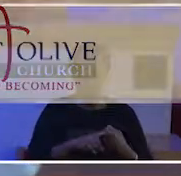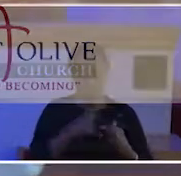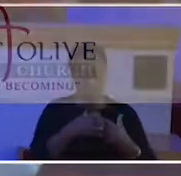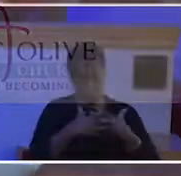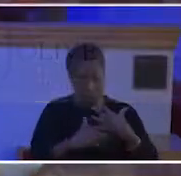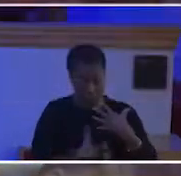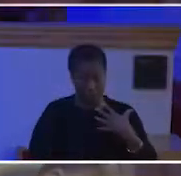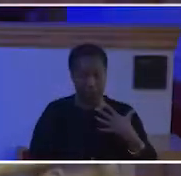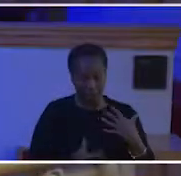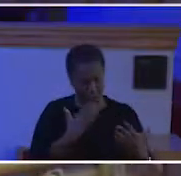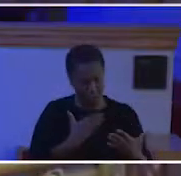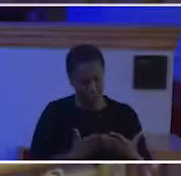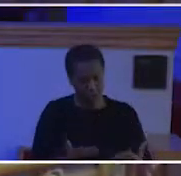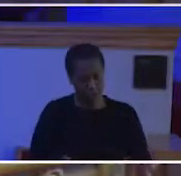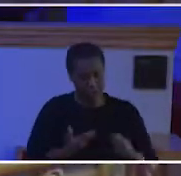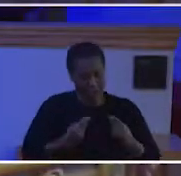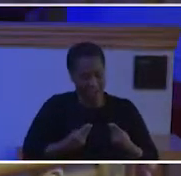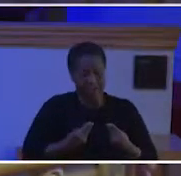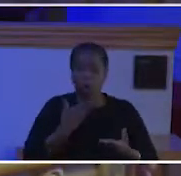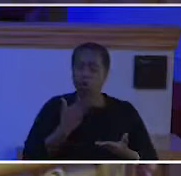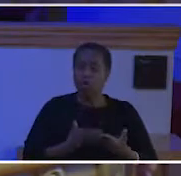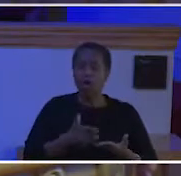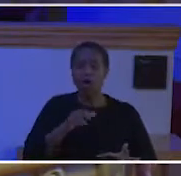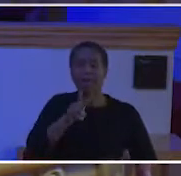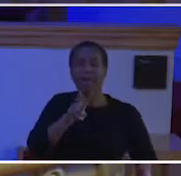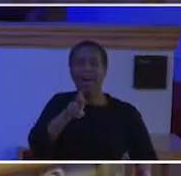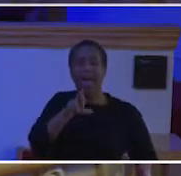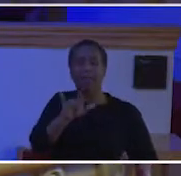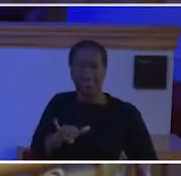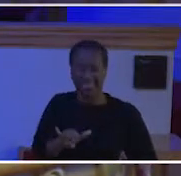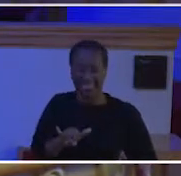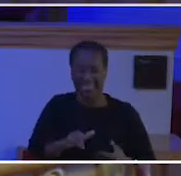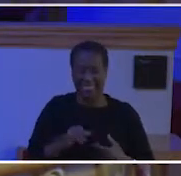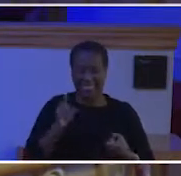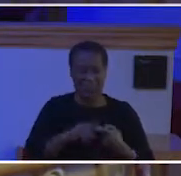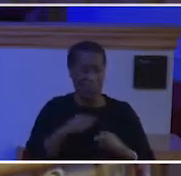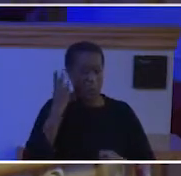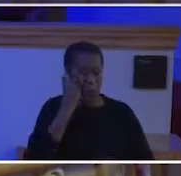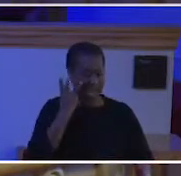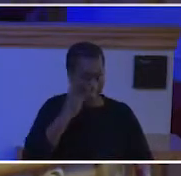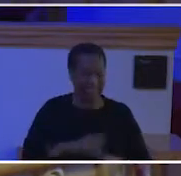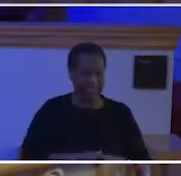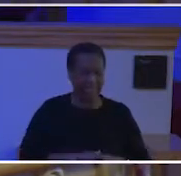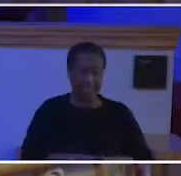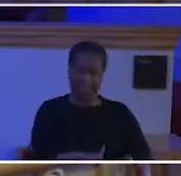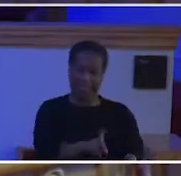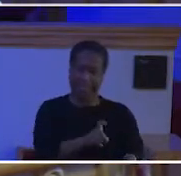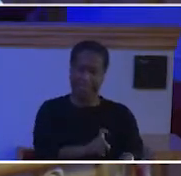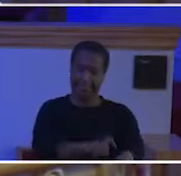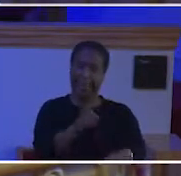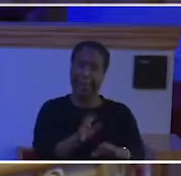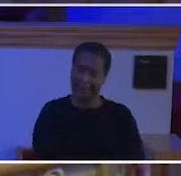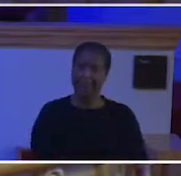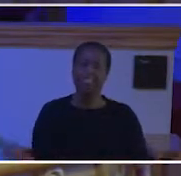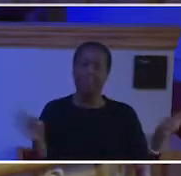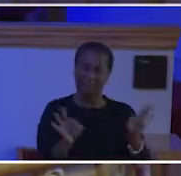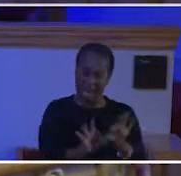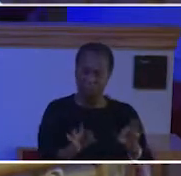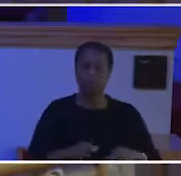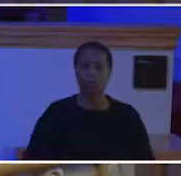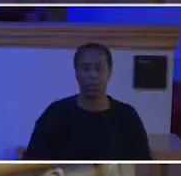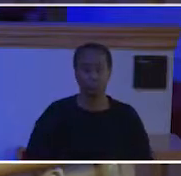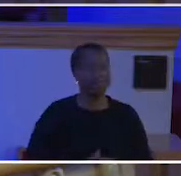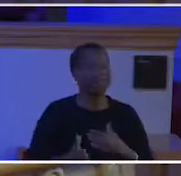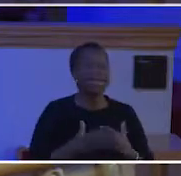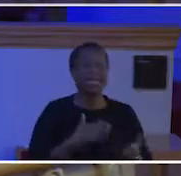certain vibrancy to the vino. Yes, timing matters.